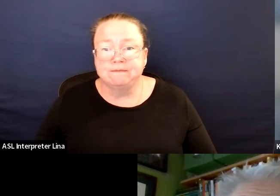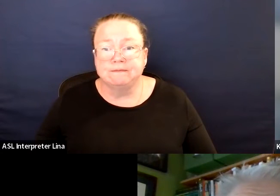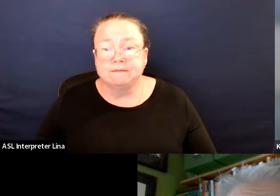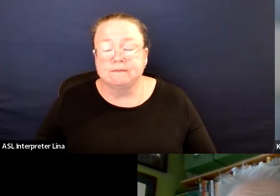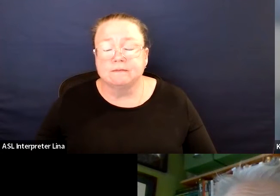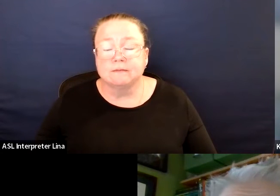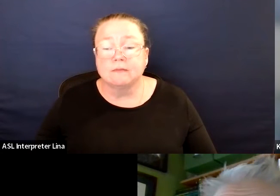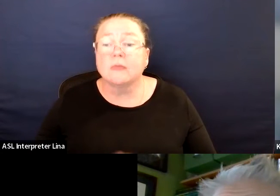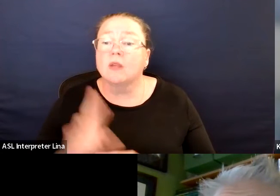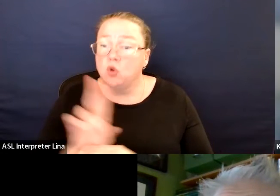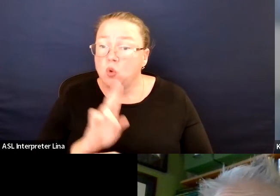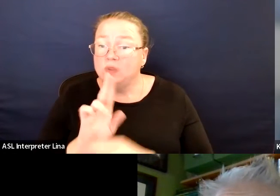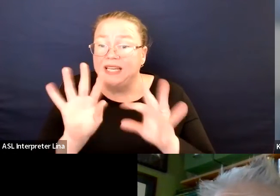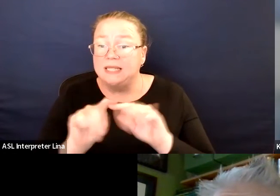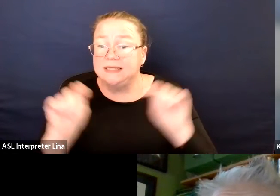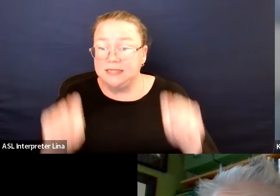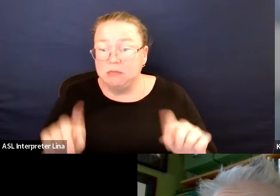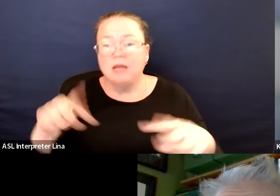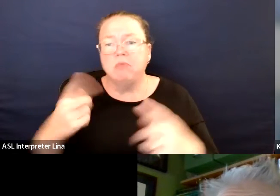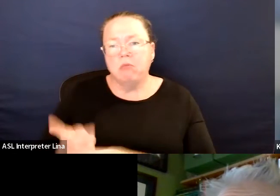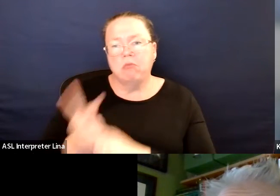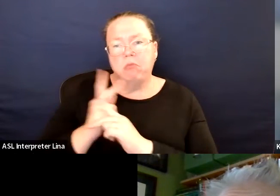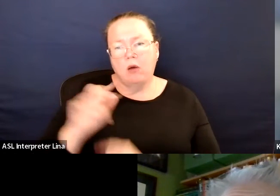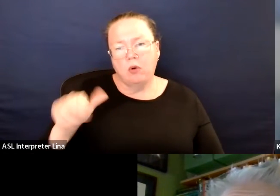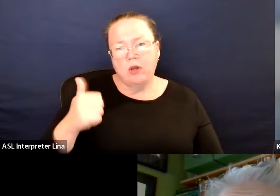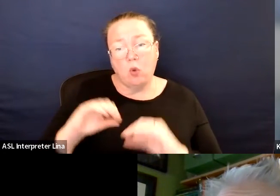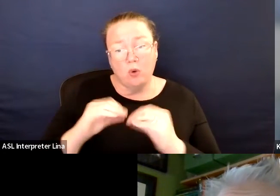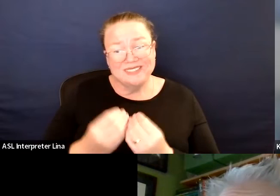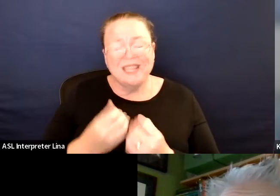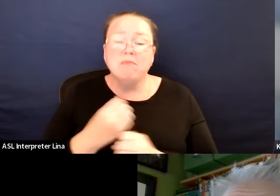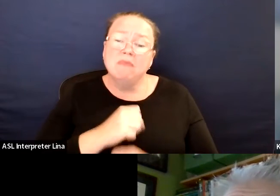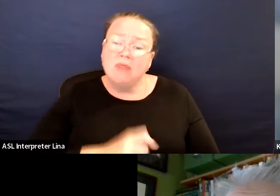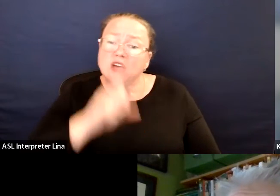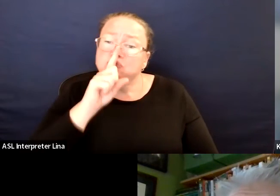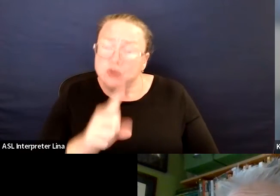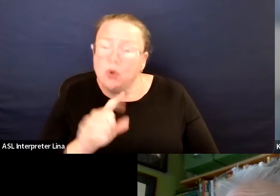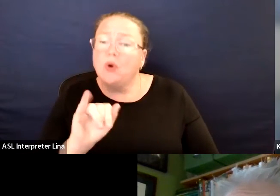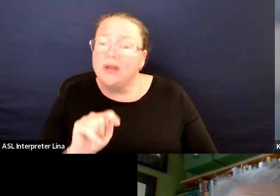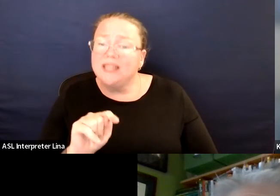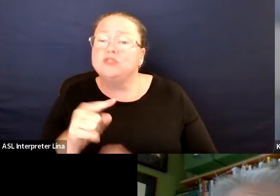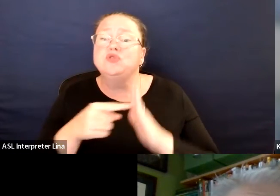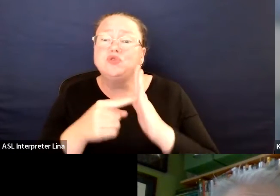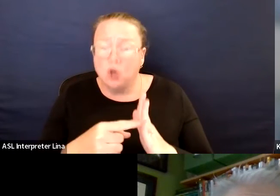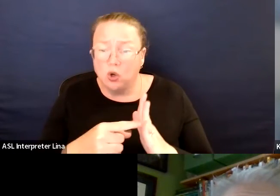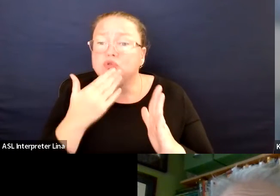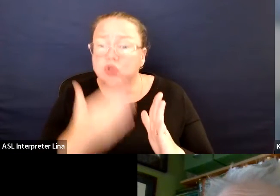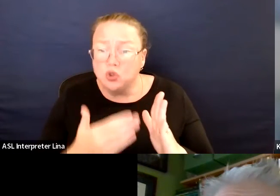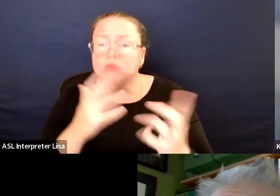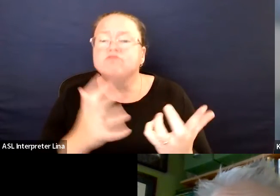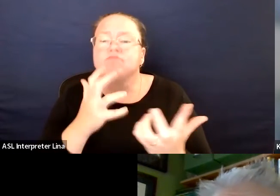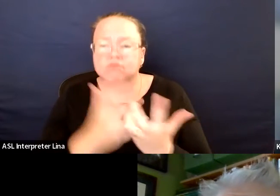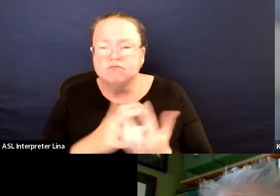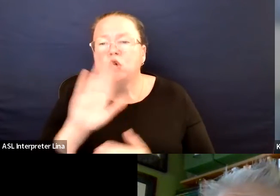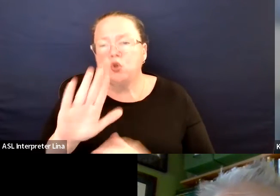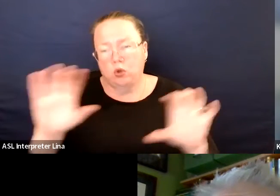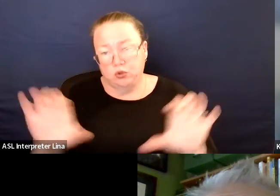if you're using a template that's been borrowed from another organization, do be sure to make sure it reflects well for what it is that you're